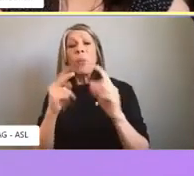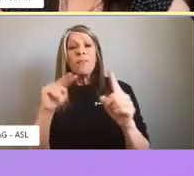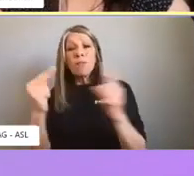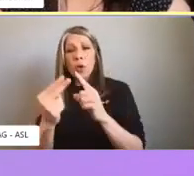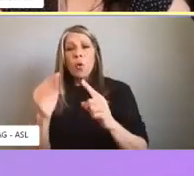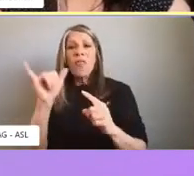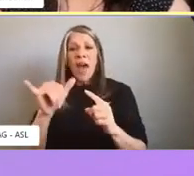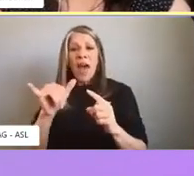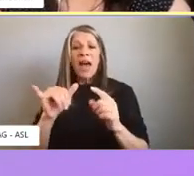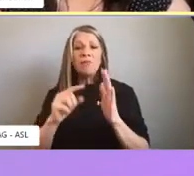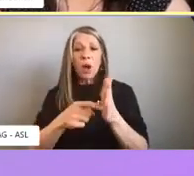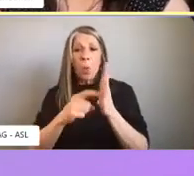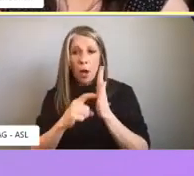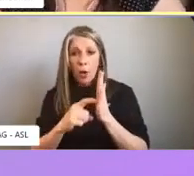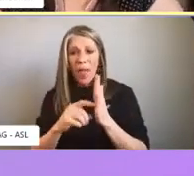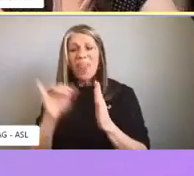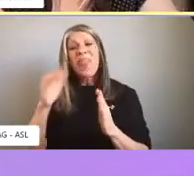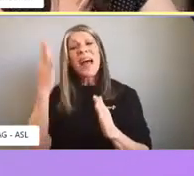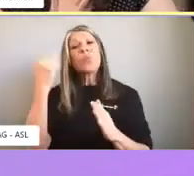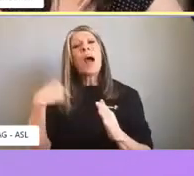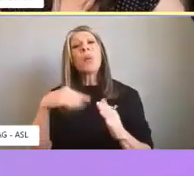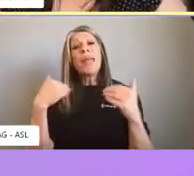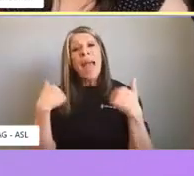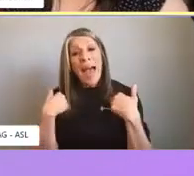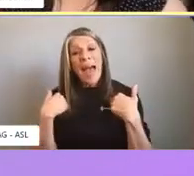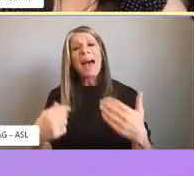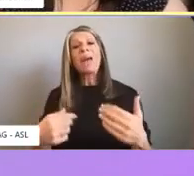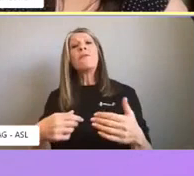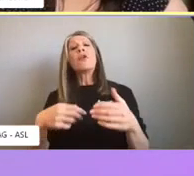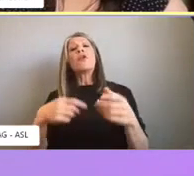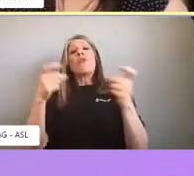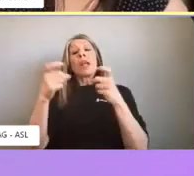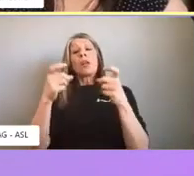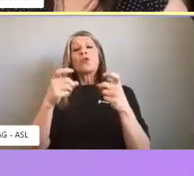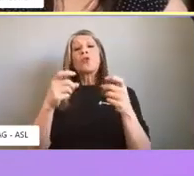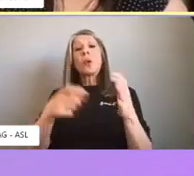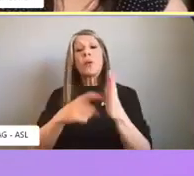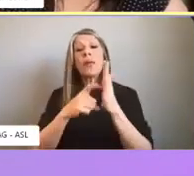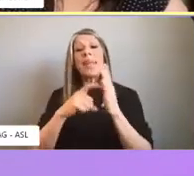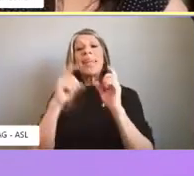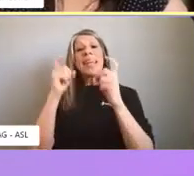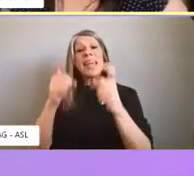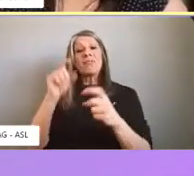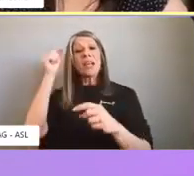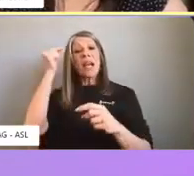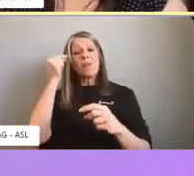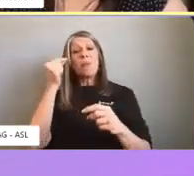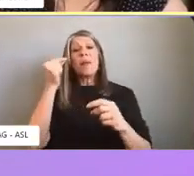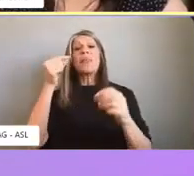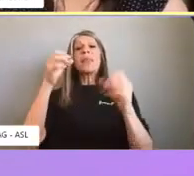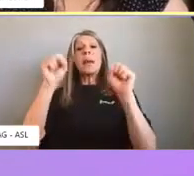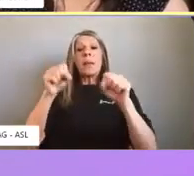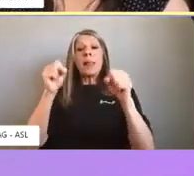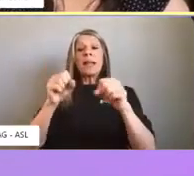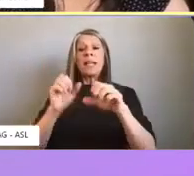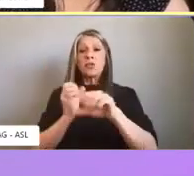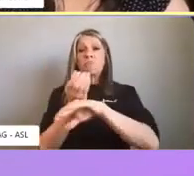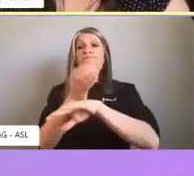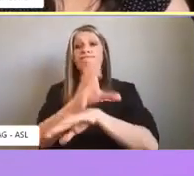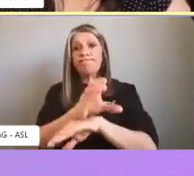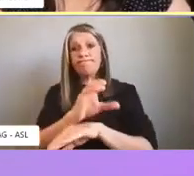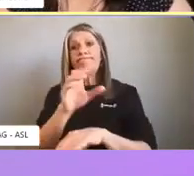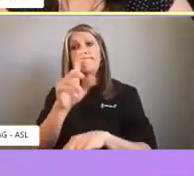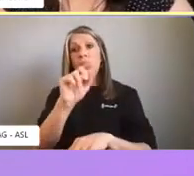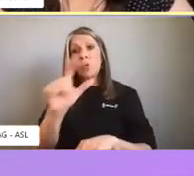really why we have regulatory requirements like Section 14, because it gives the government the ability to design an enforcement tool